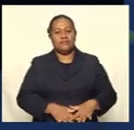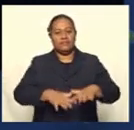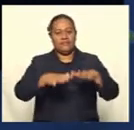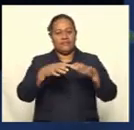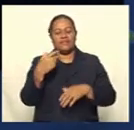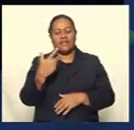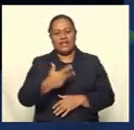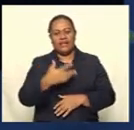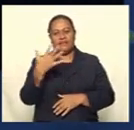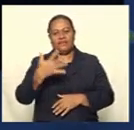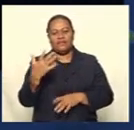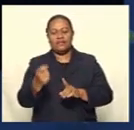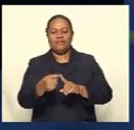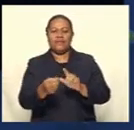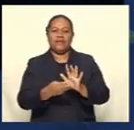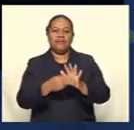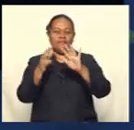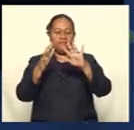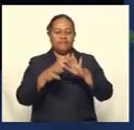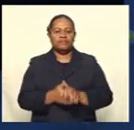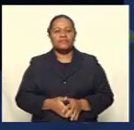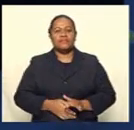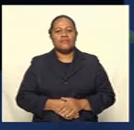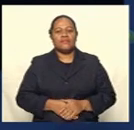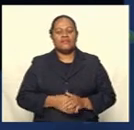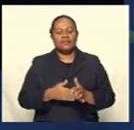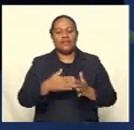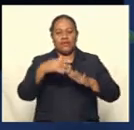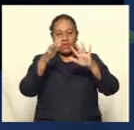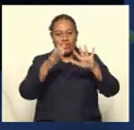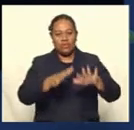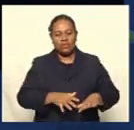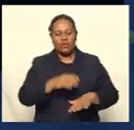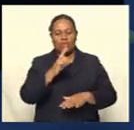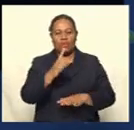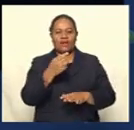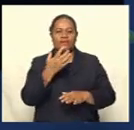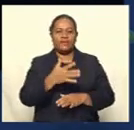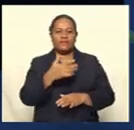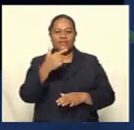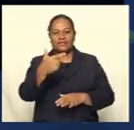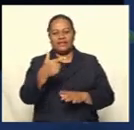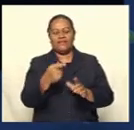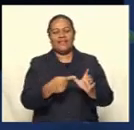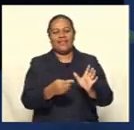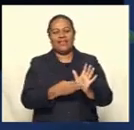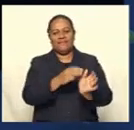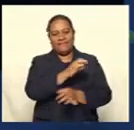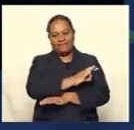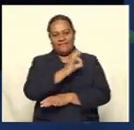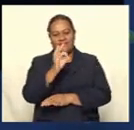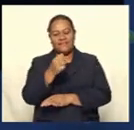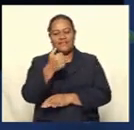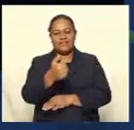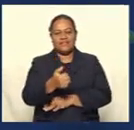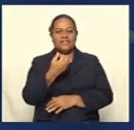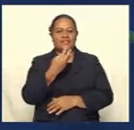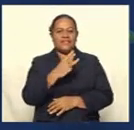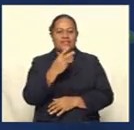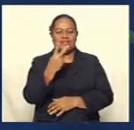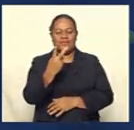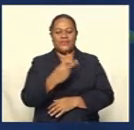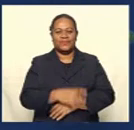at 8:15 p.m., about 20 minutes from now, with low tide at 1:57 a.m. Sunrise will be at